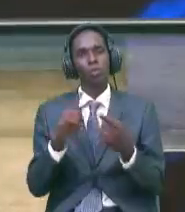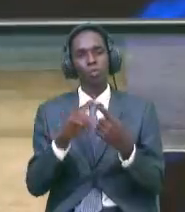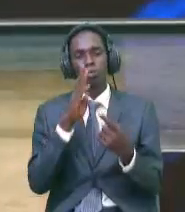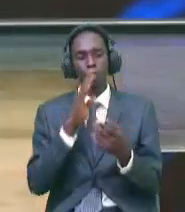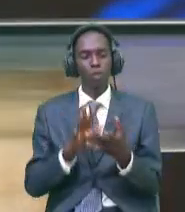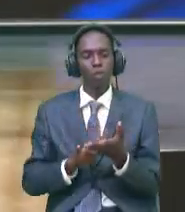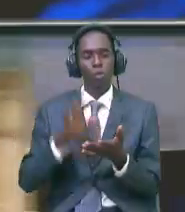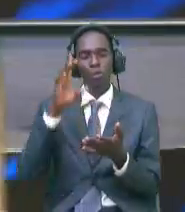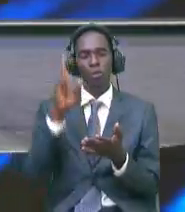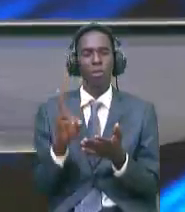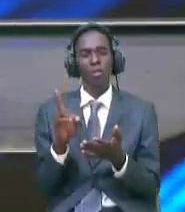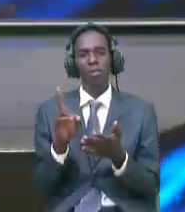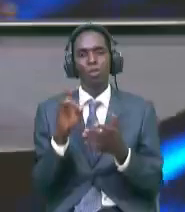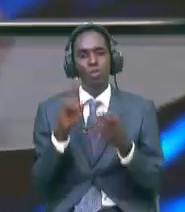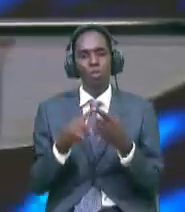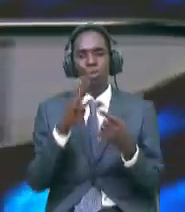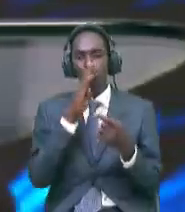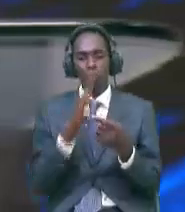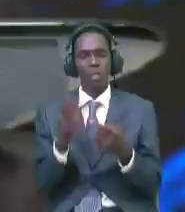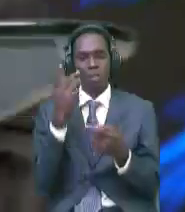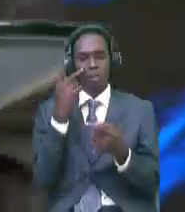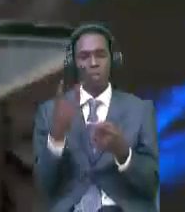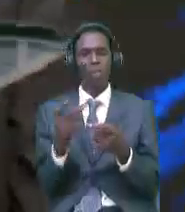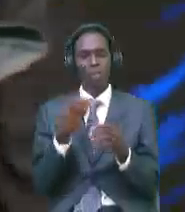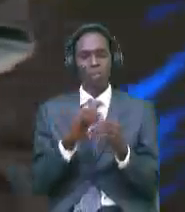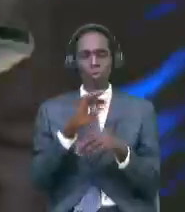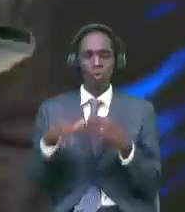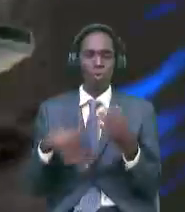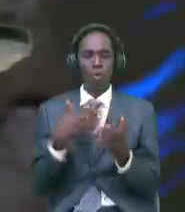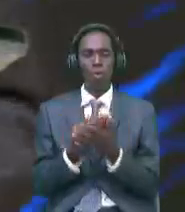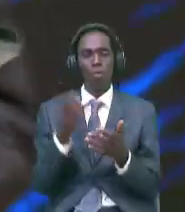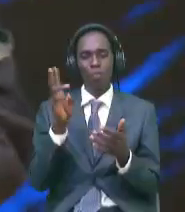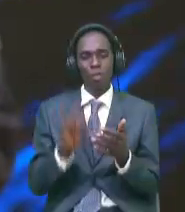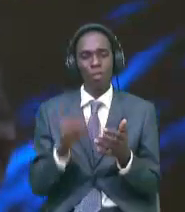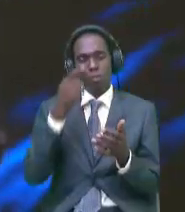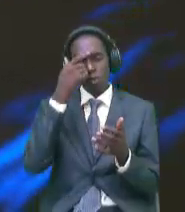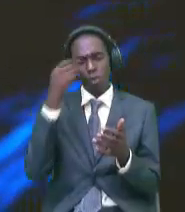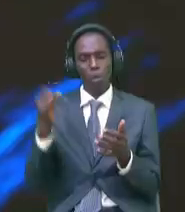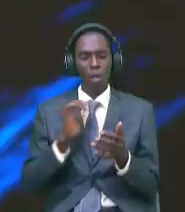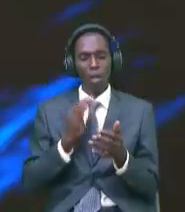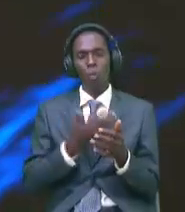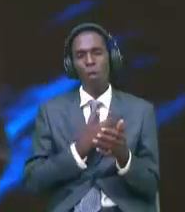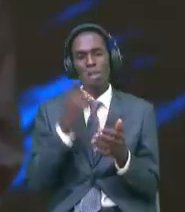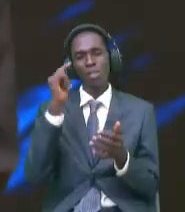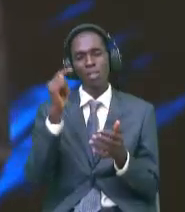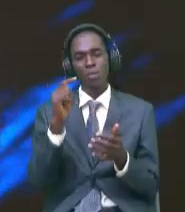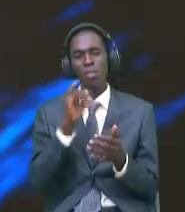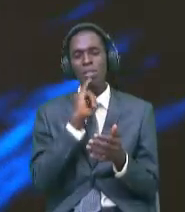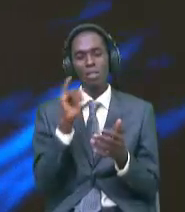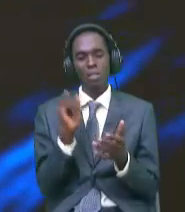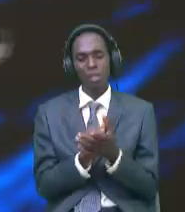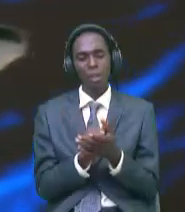be admired in all them that believe, because our testimony among you was